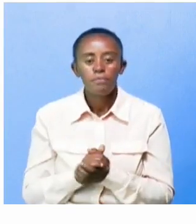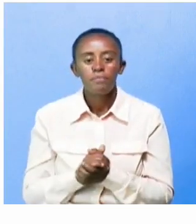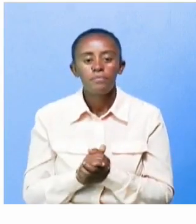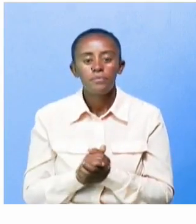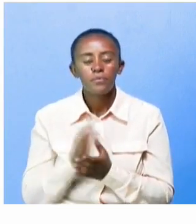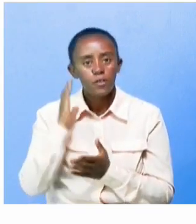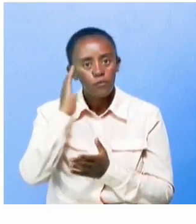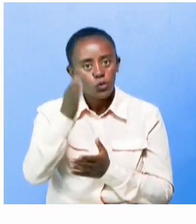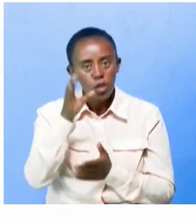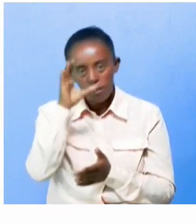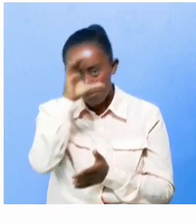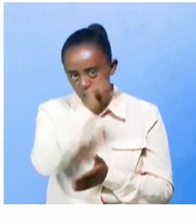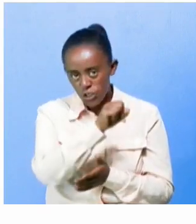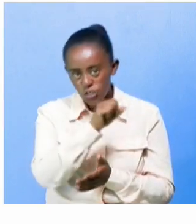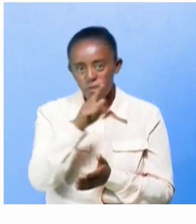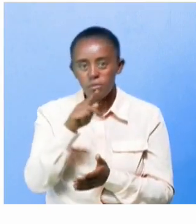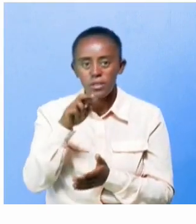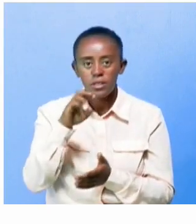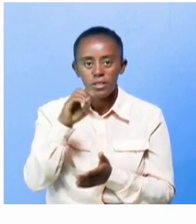predictions.